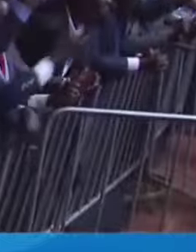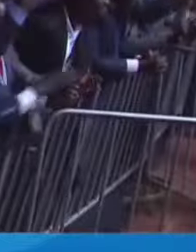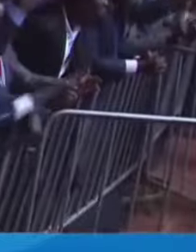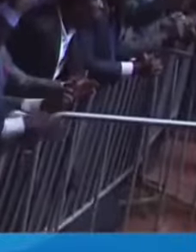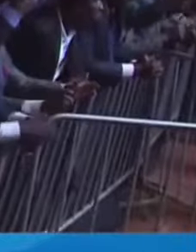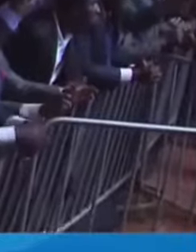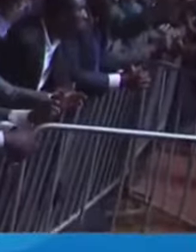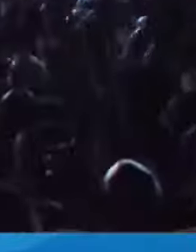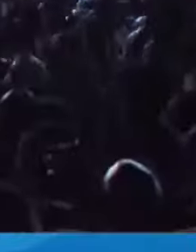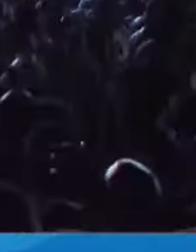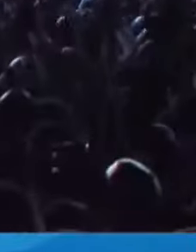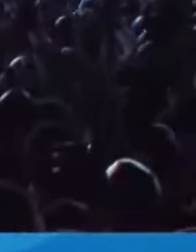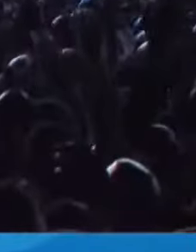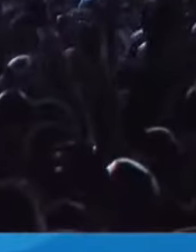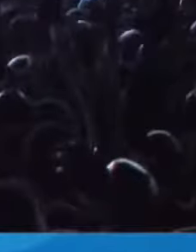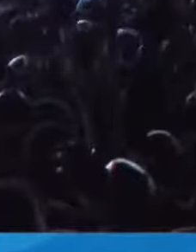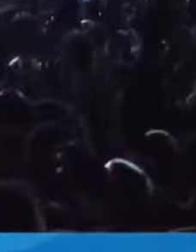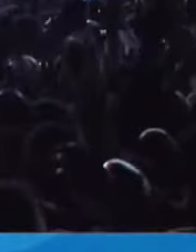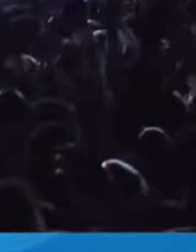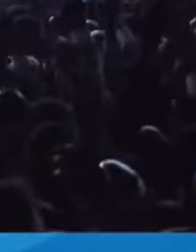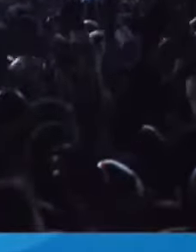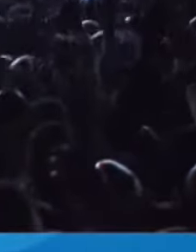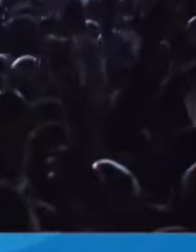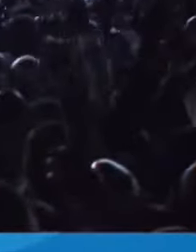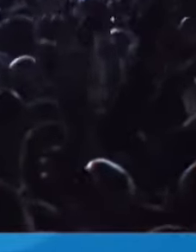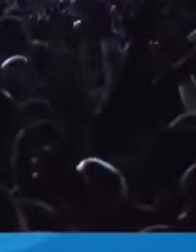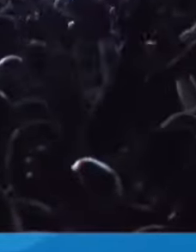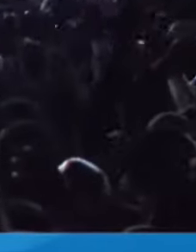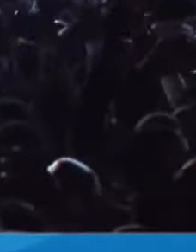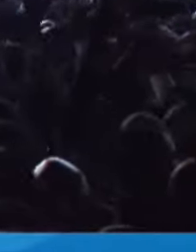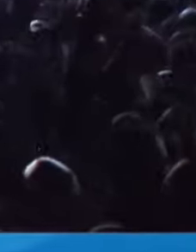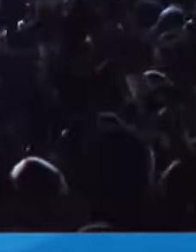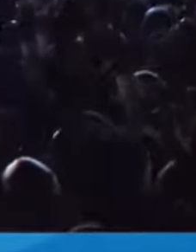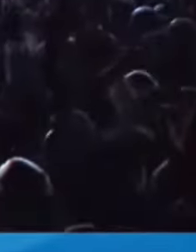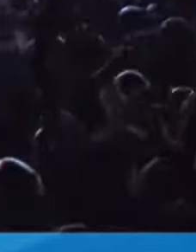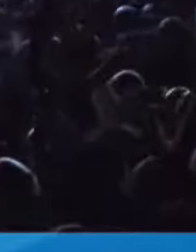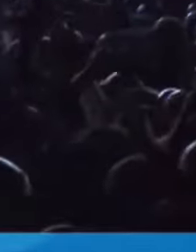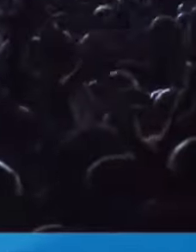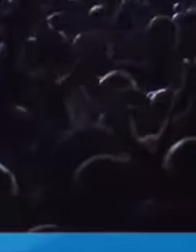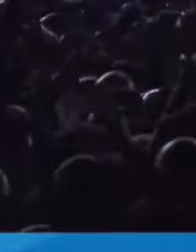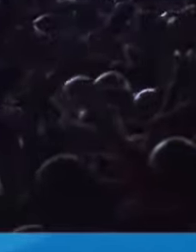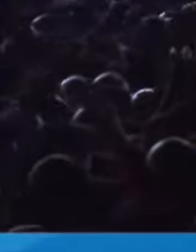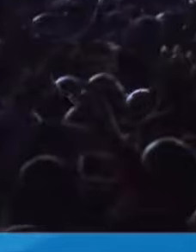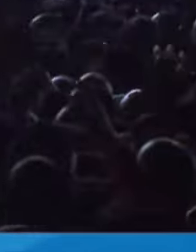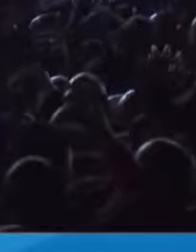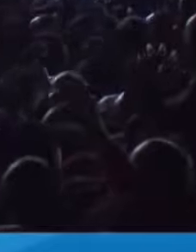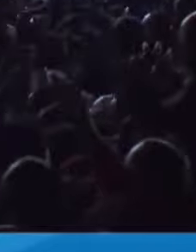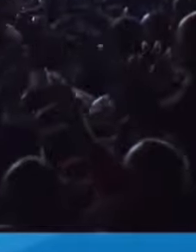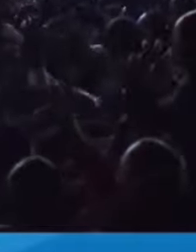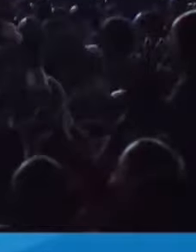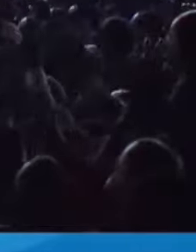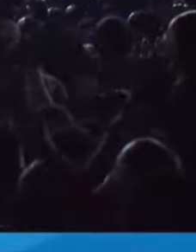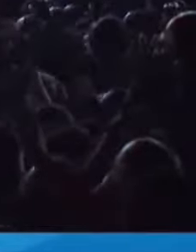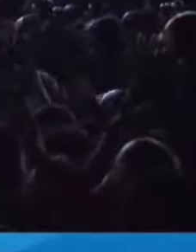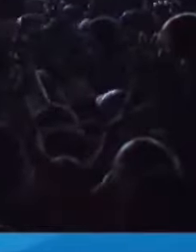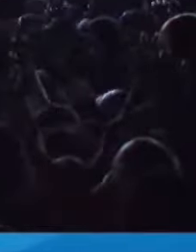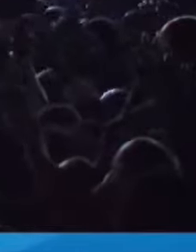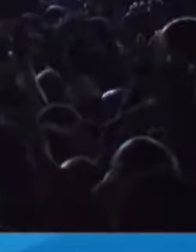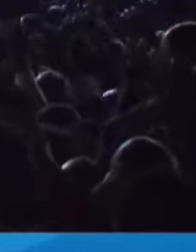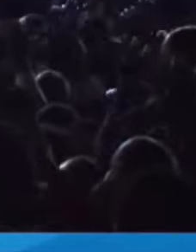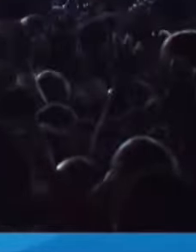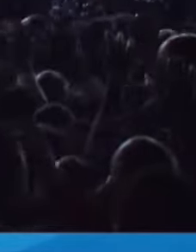river that flows from deep within there is a